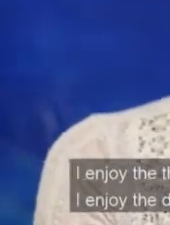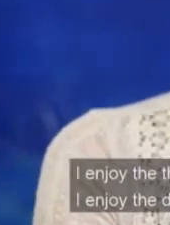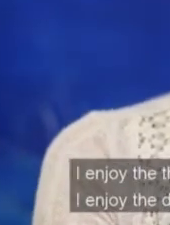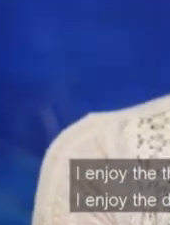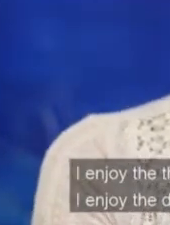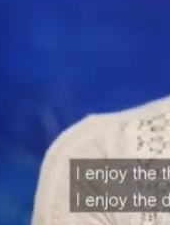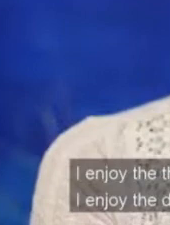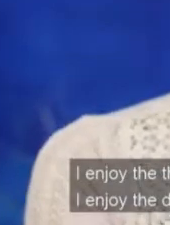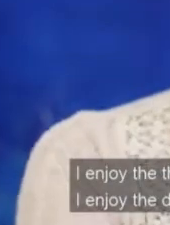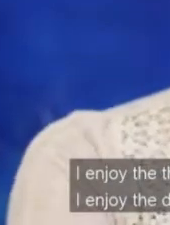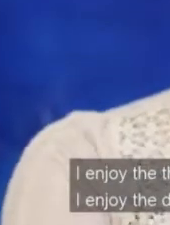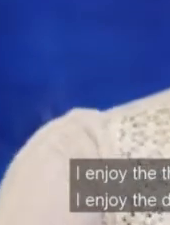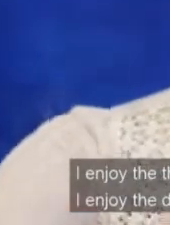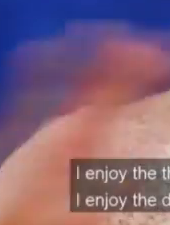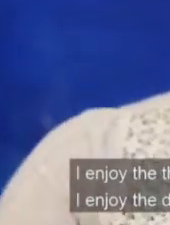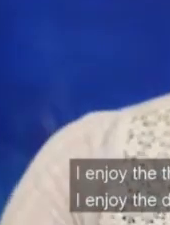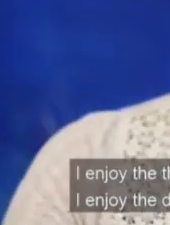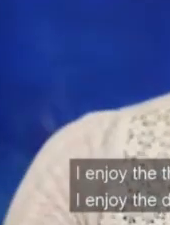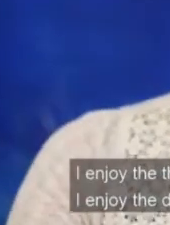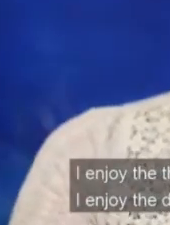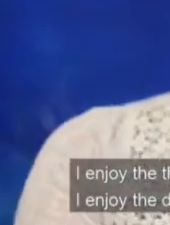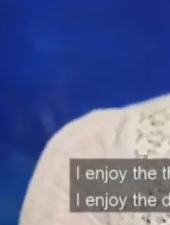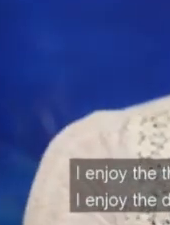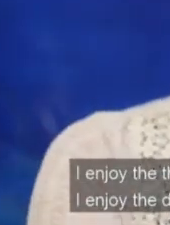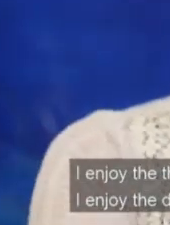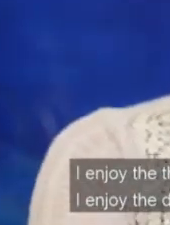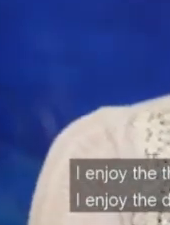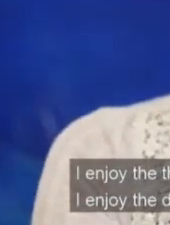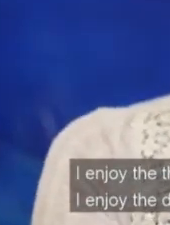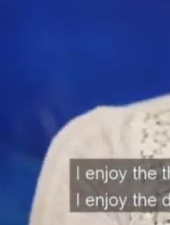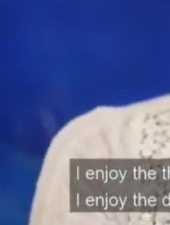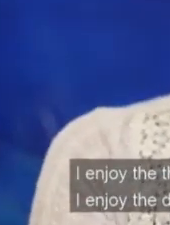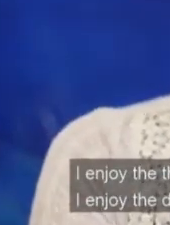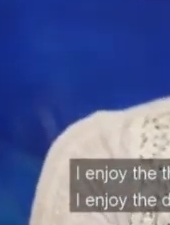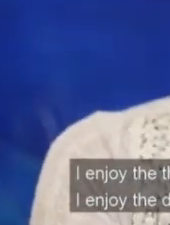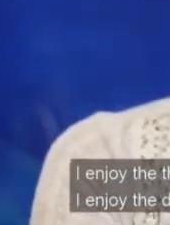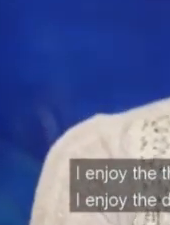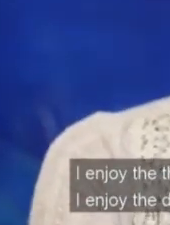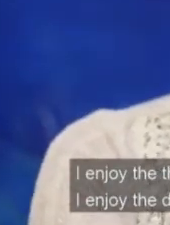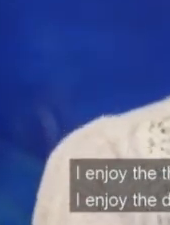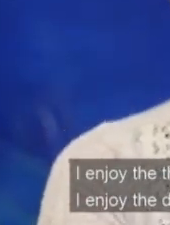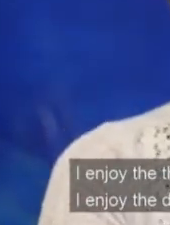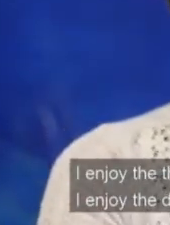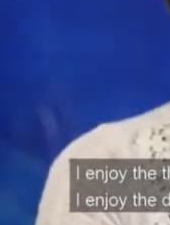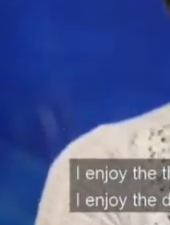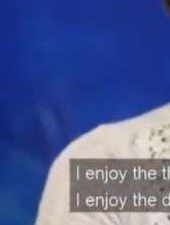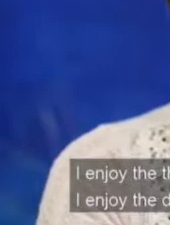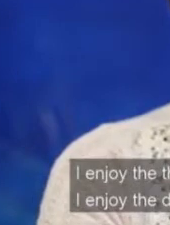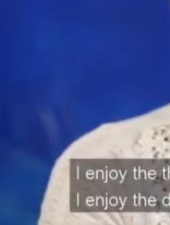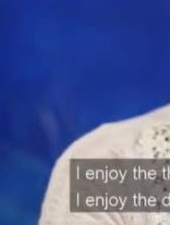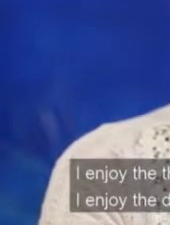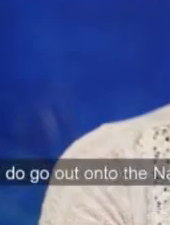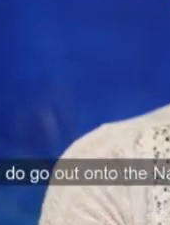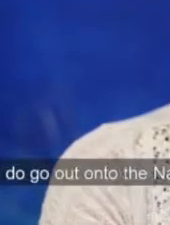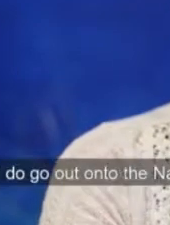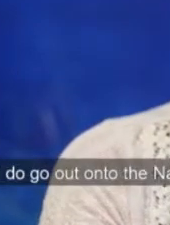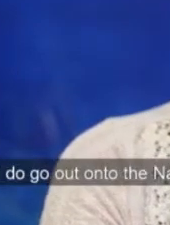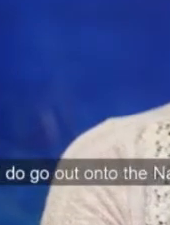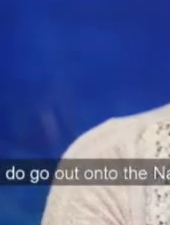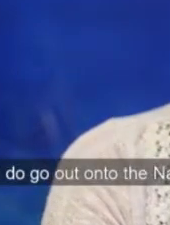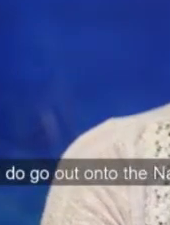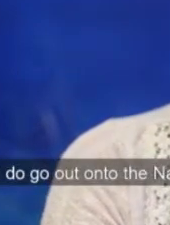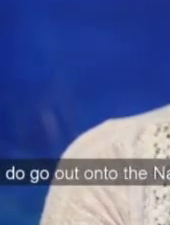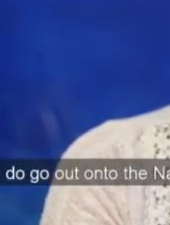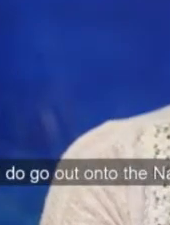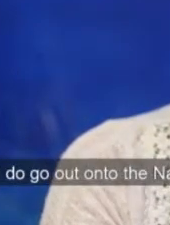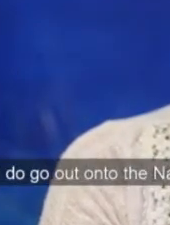know. So I enjoy that variety of kids. I enjoy the different school districts. I enjoy the different cultures that I get to go see, because I do go